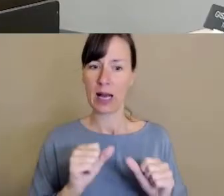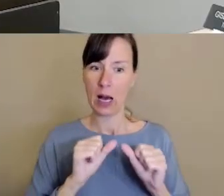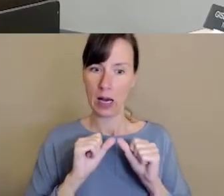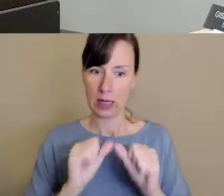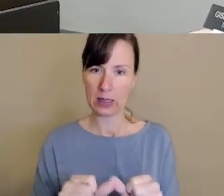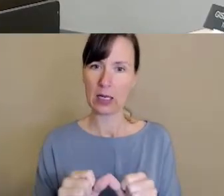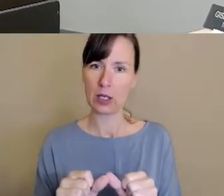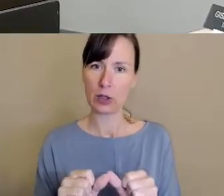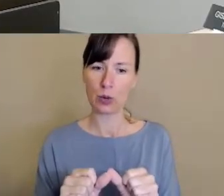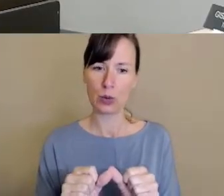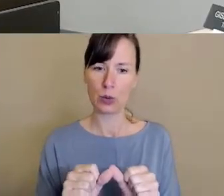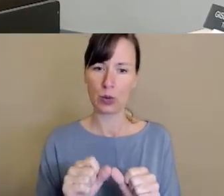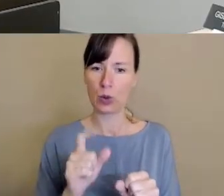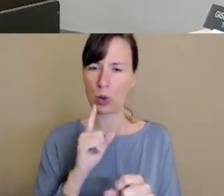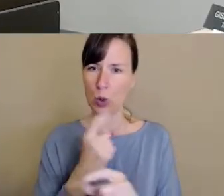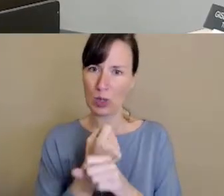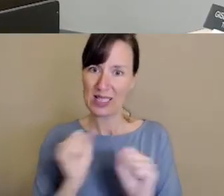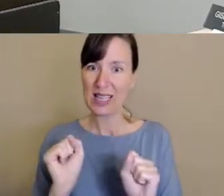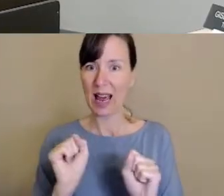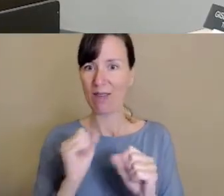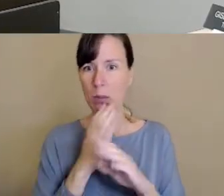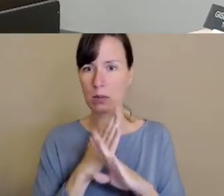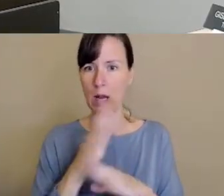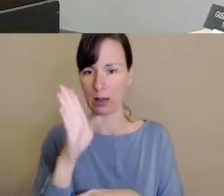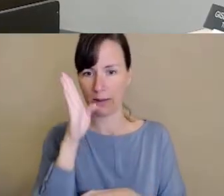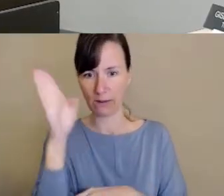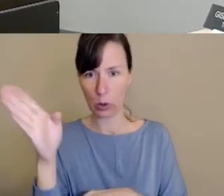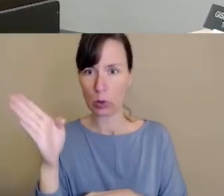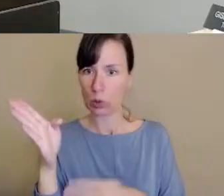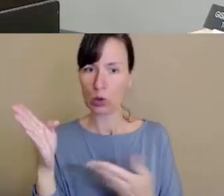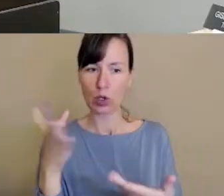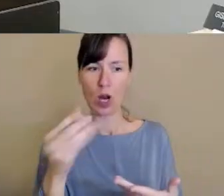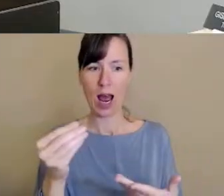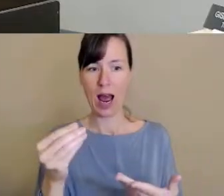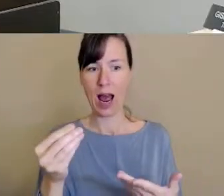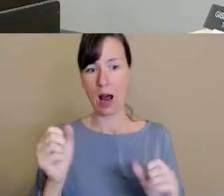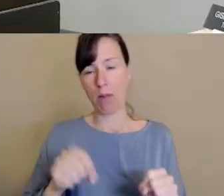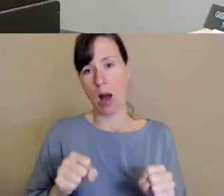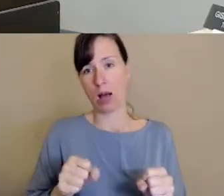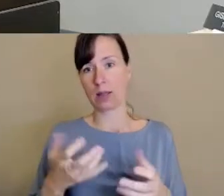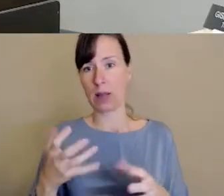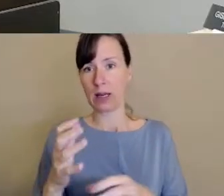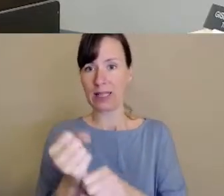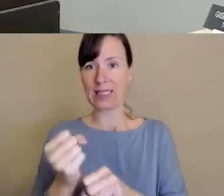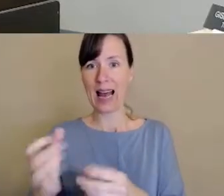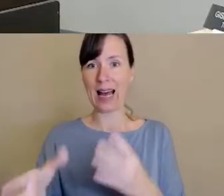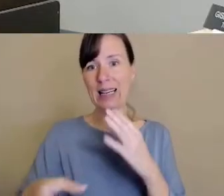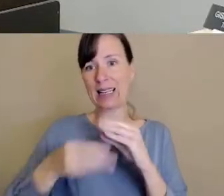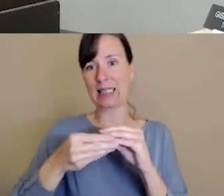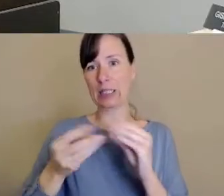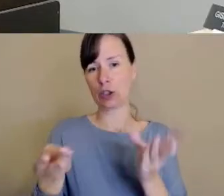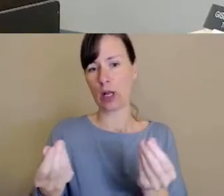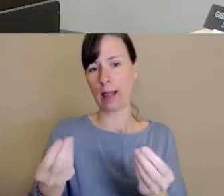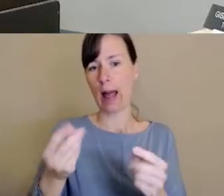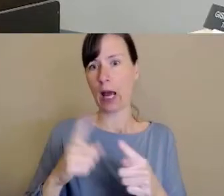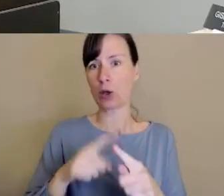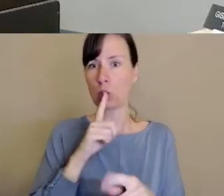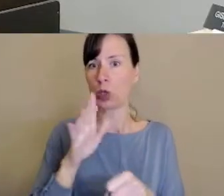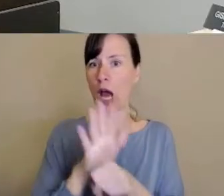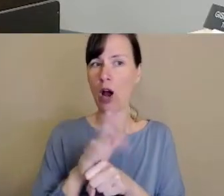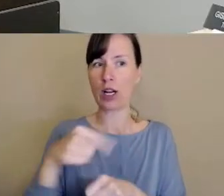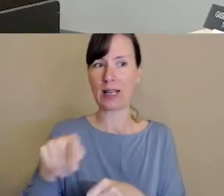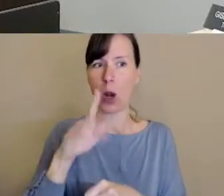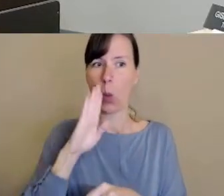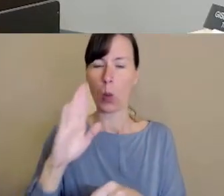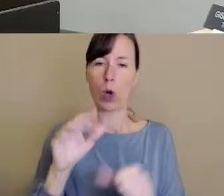safeguard the future of it and maybe acquiring additional lands to guarantee that it will remain a